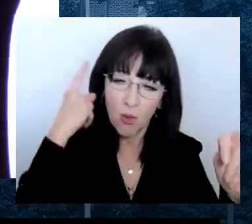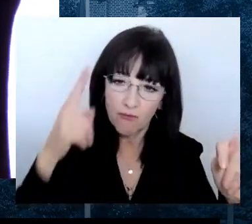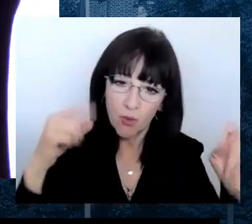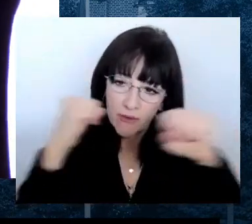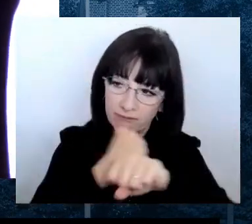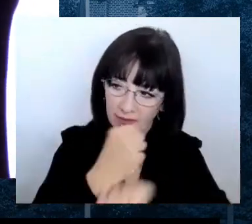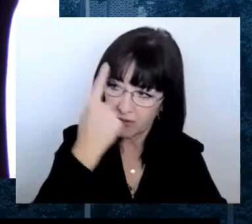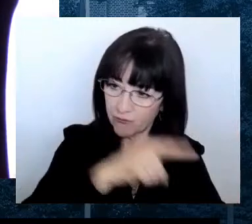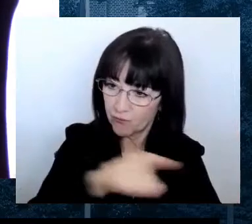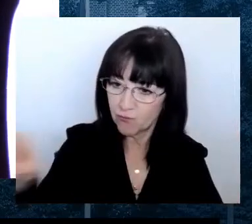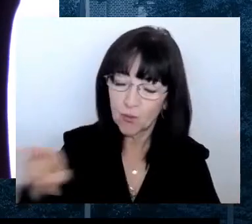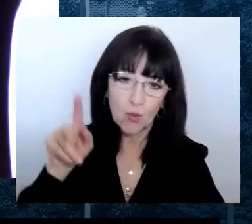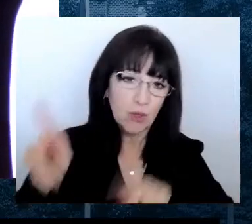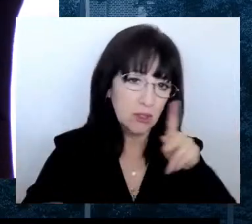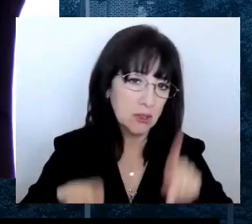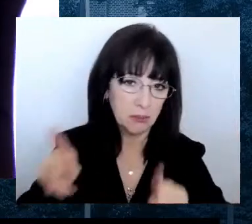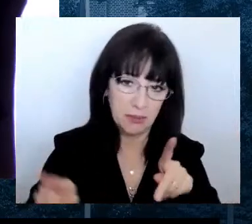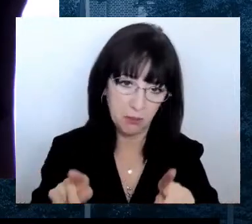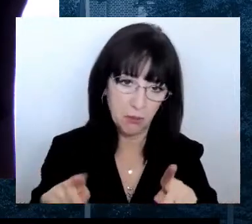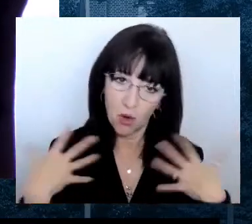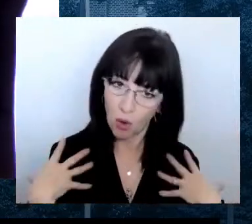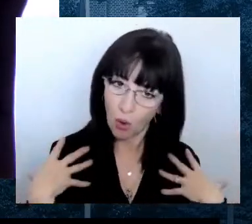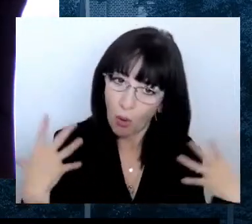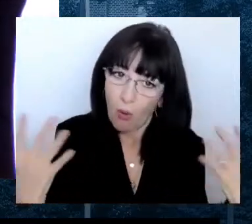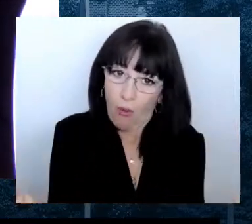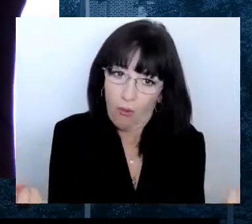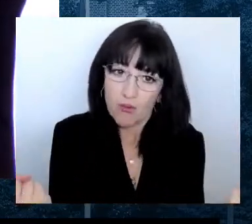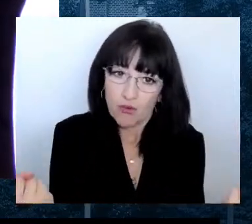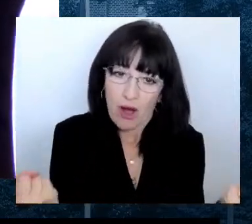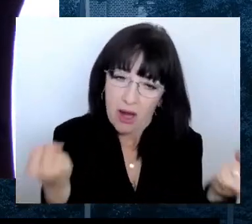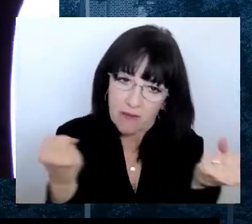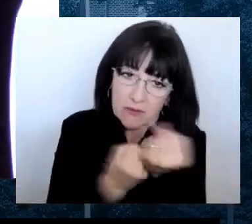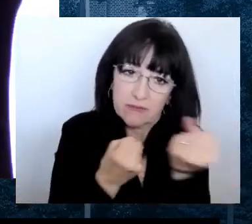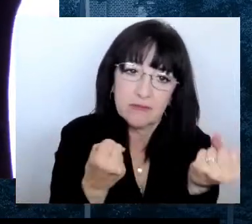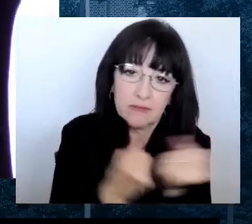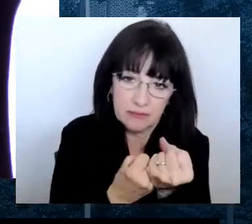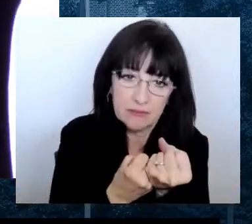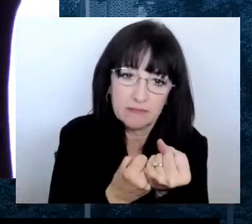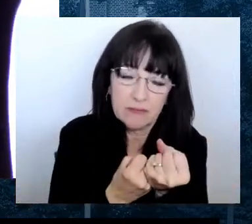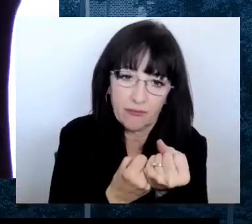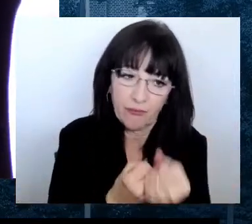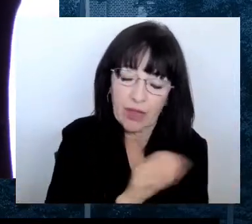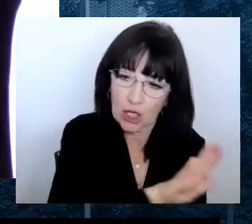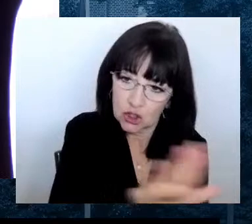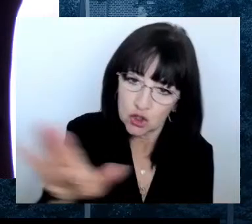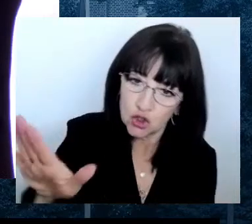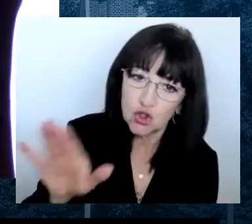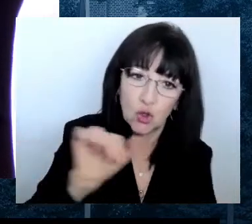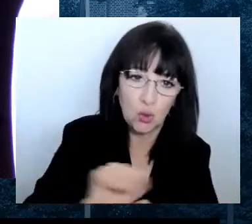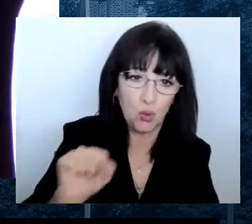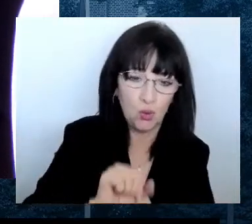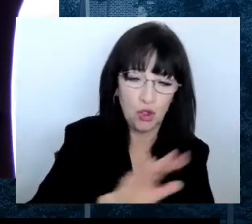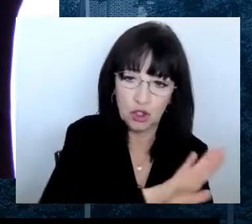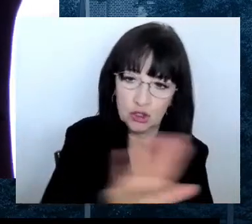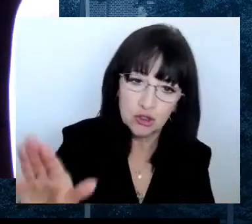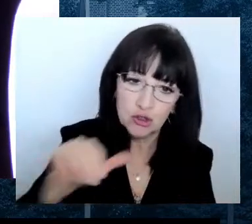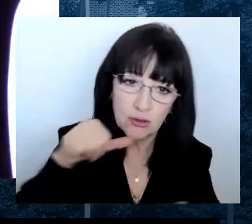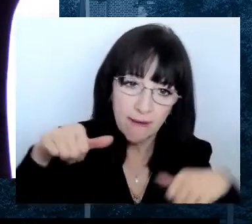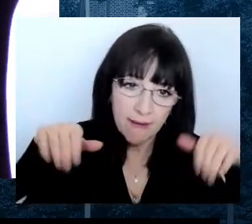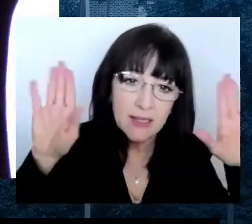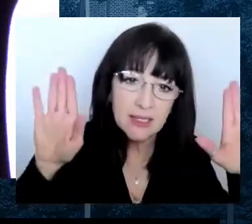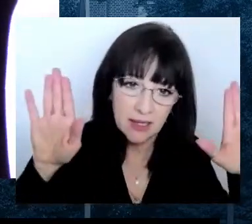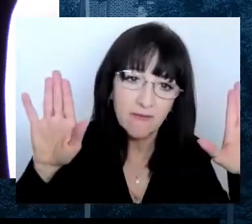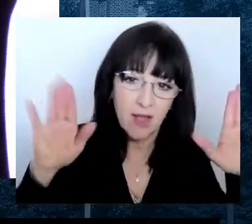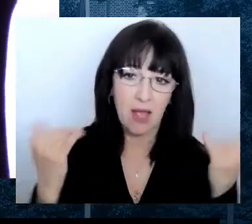a bold step forward, and in large part, it's due to you and your tenacity. And without that, we